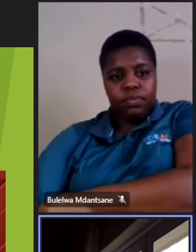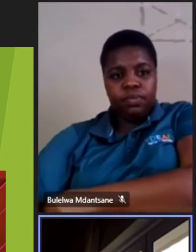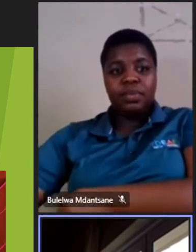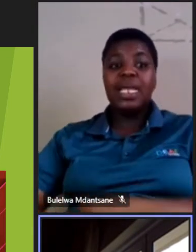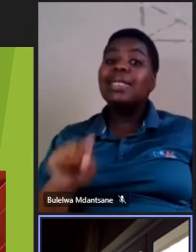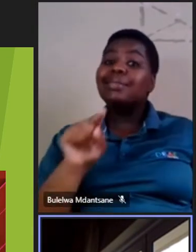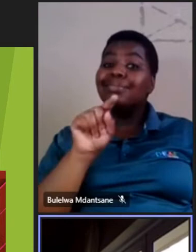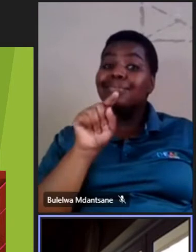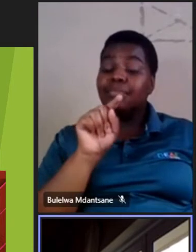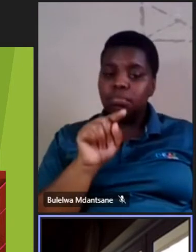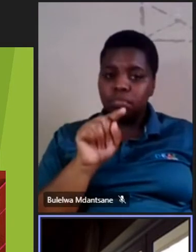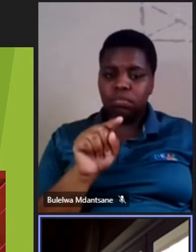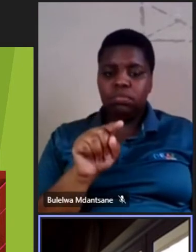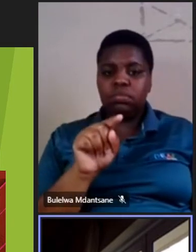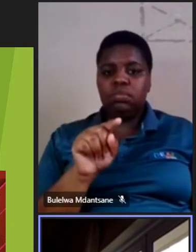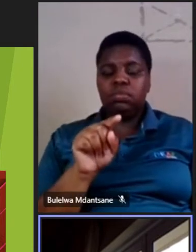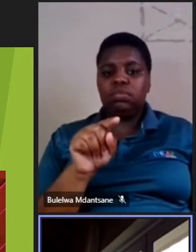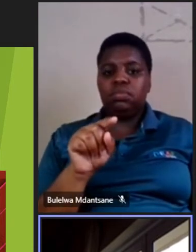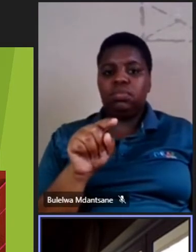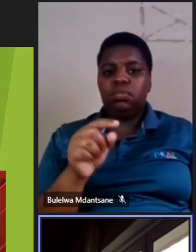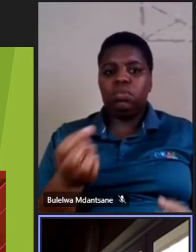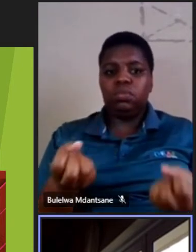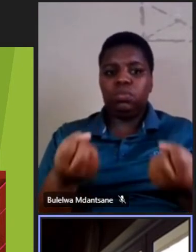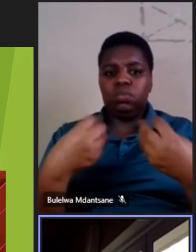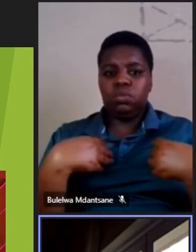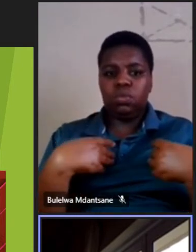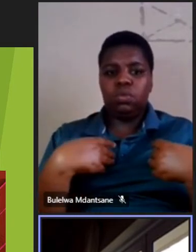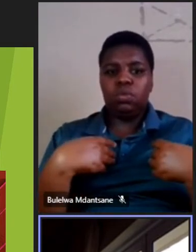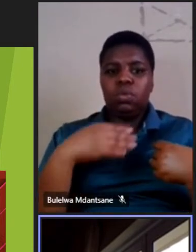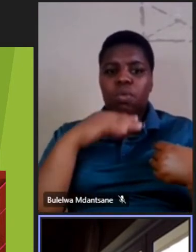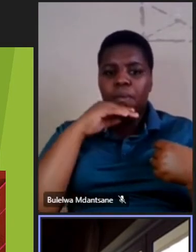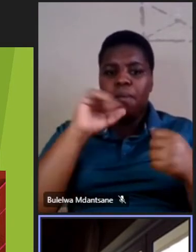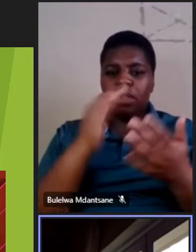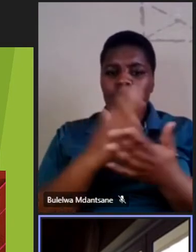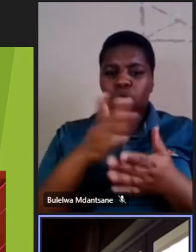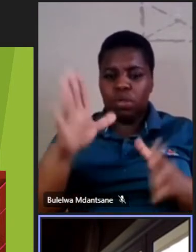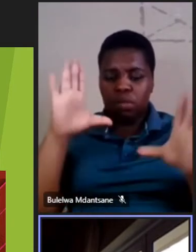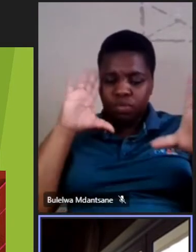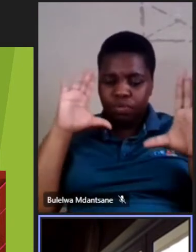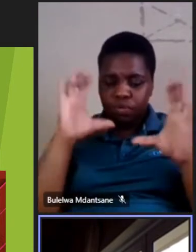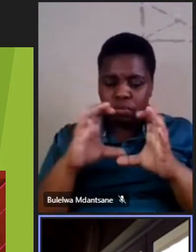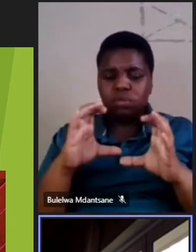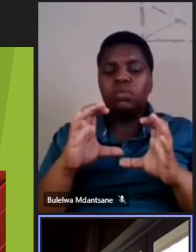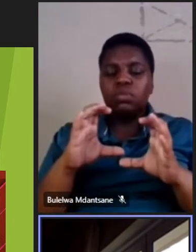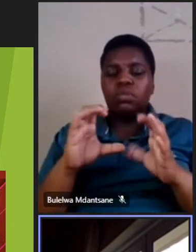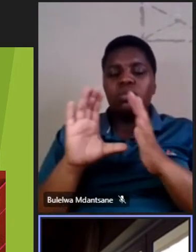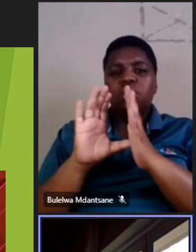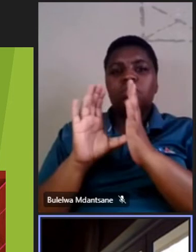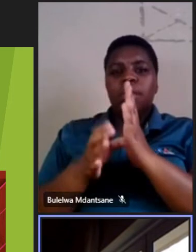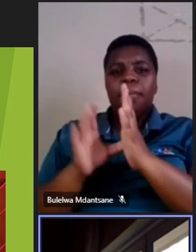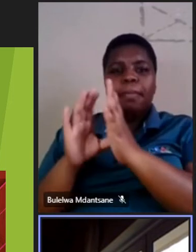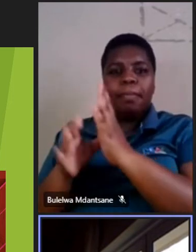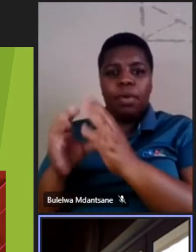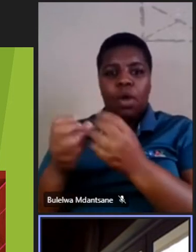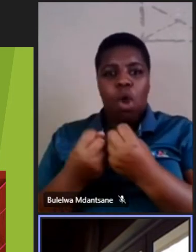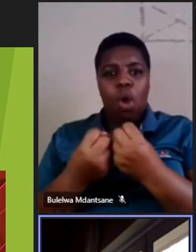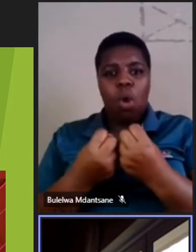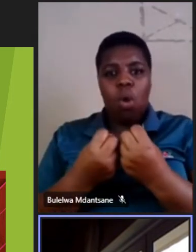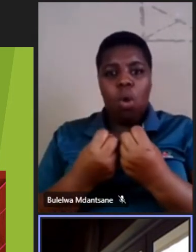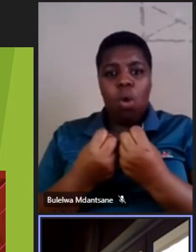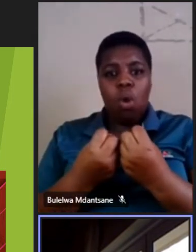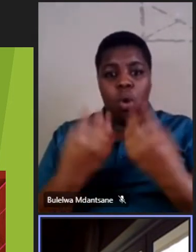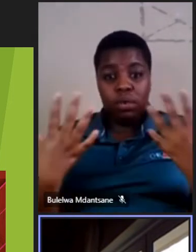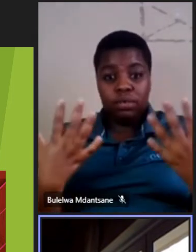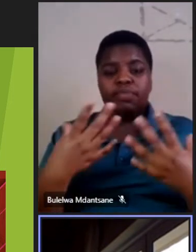resulted in Module 11 focusing on disability and SRHR being included within the